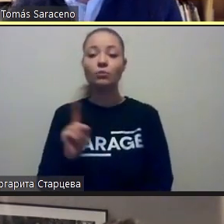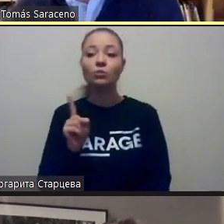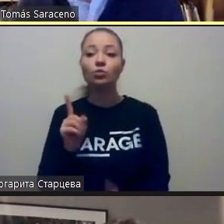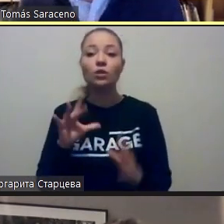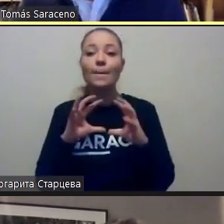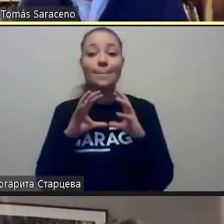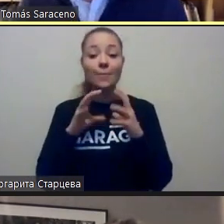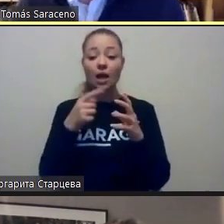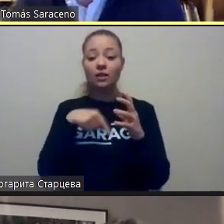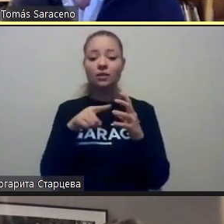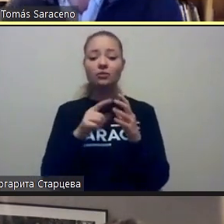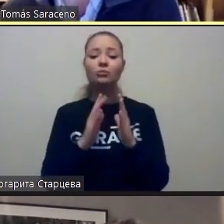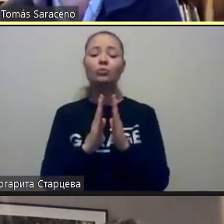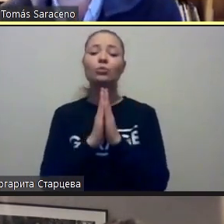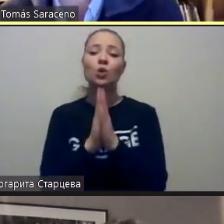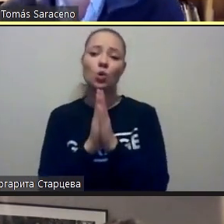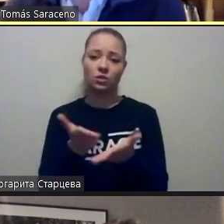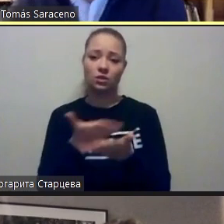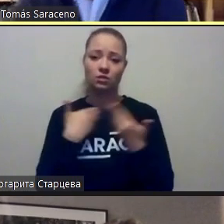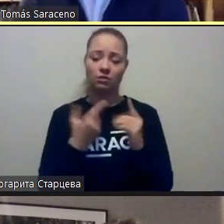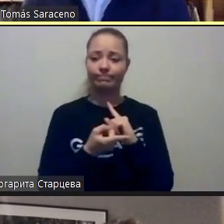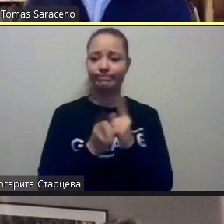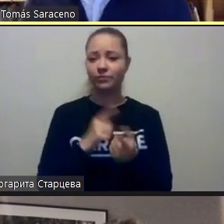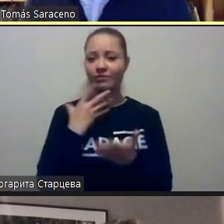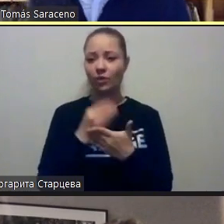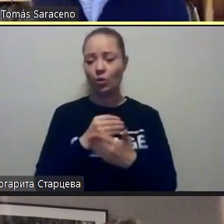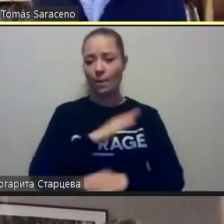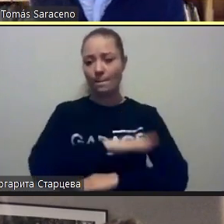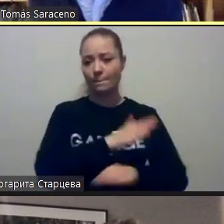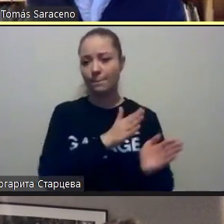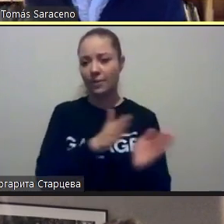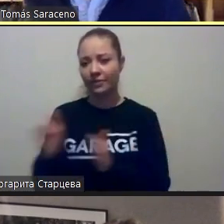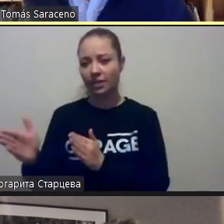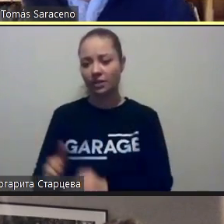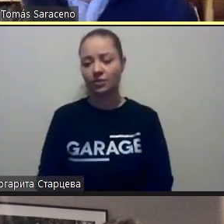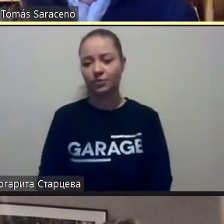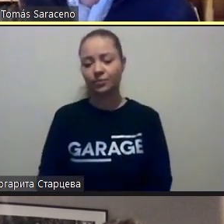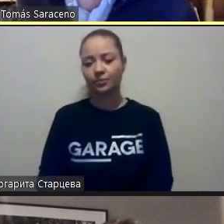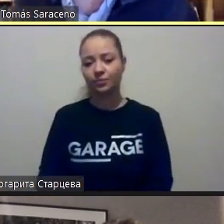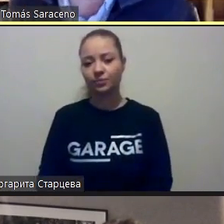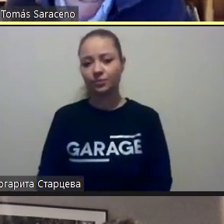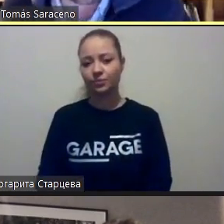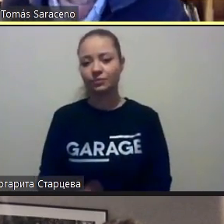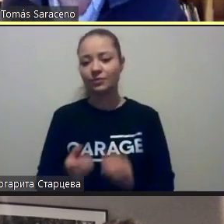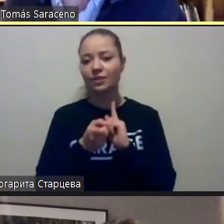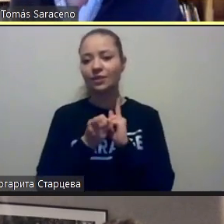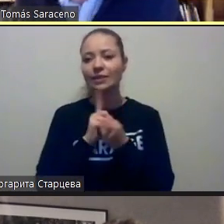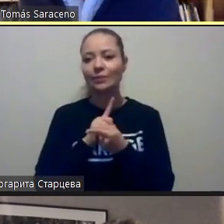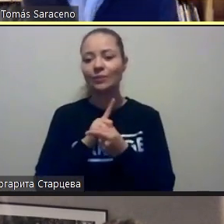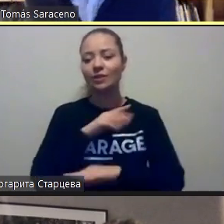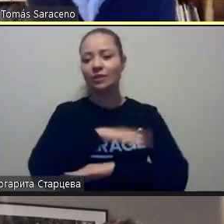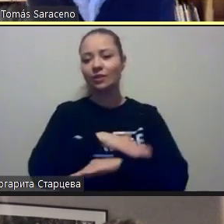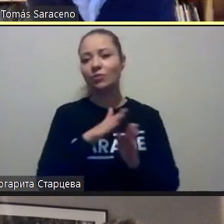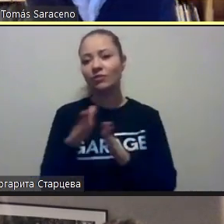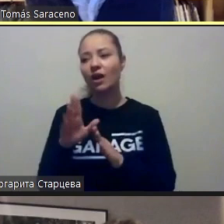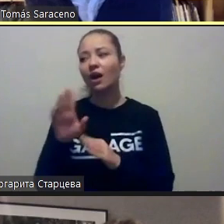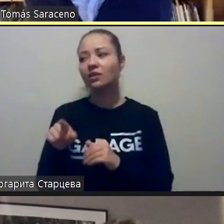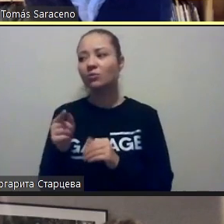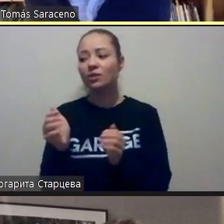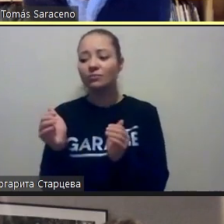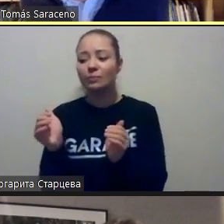the behavior of the, let's say, of the minority, because it's really a minority. We should be talking about the capital scene, not